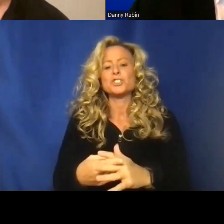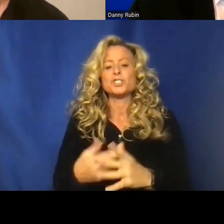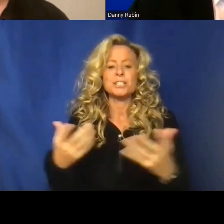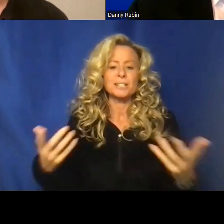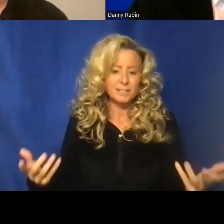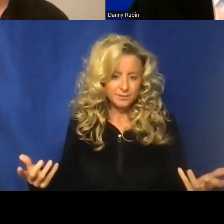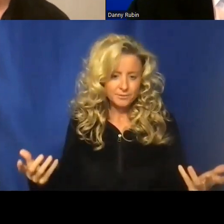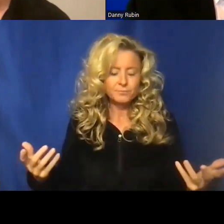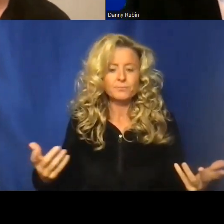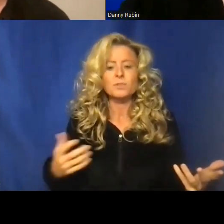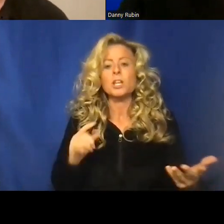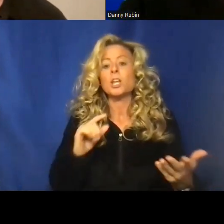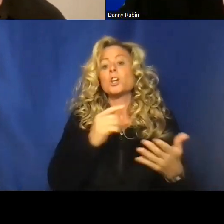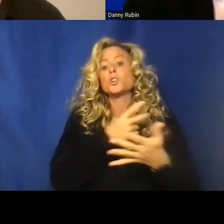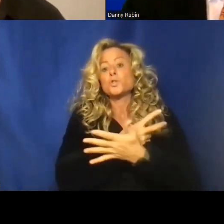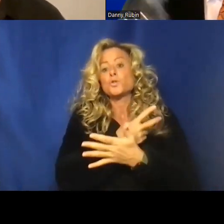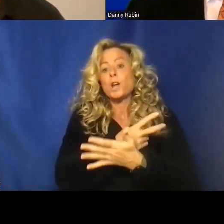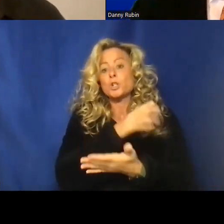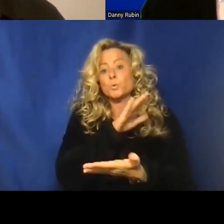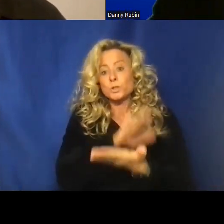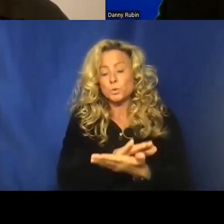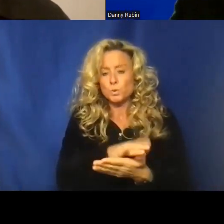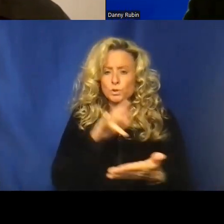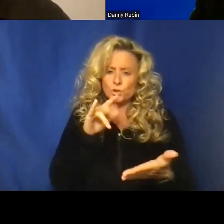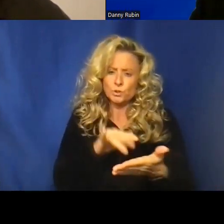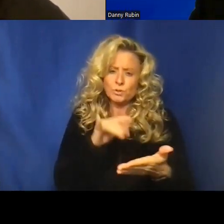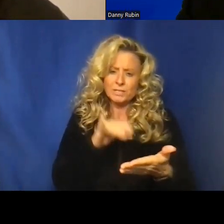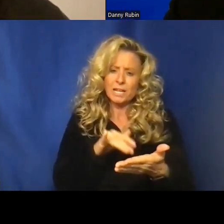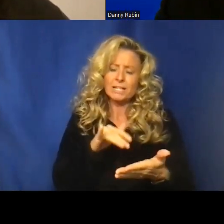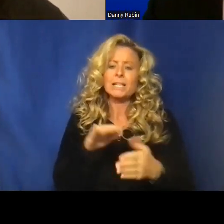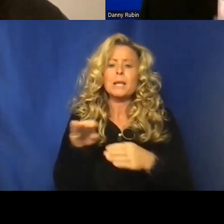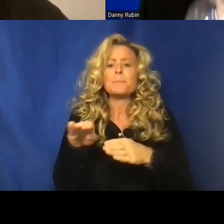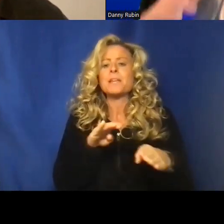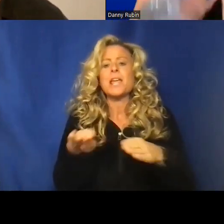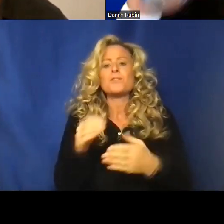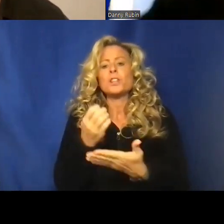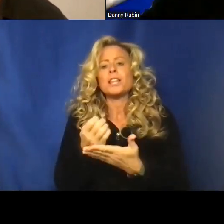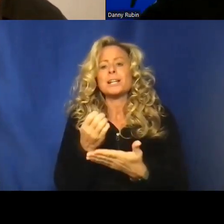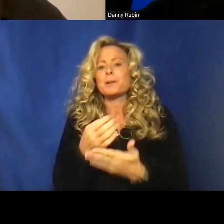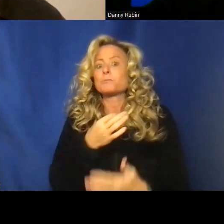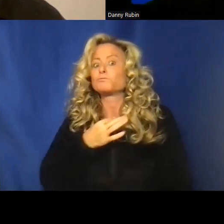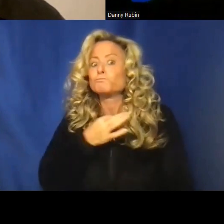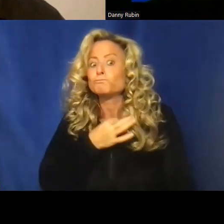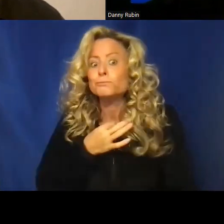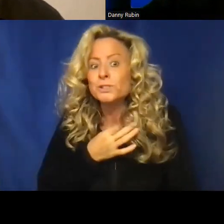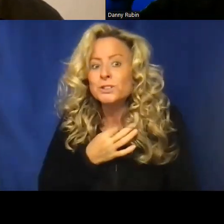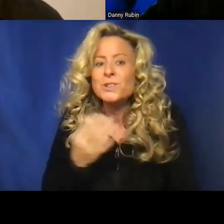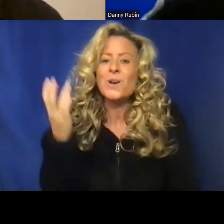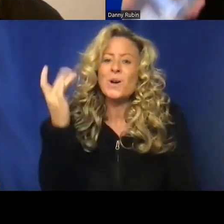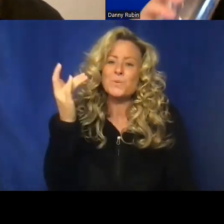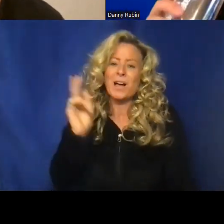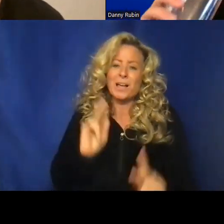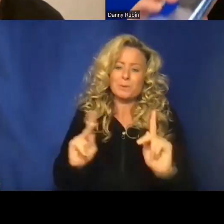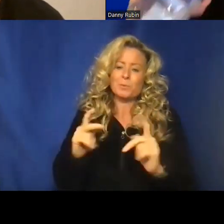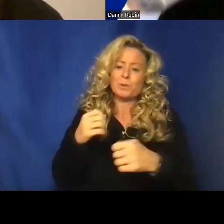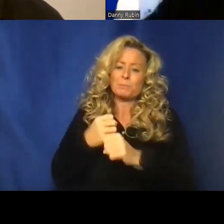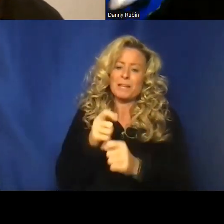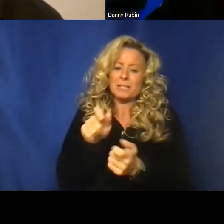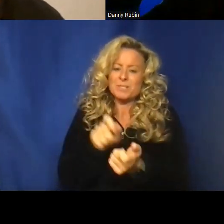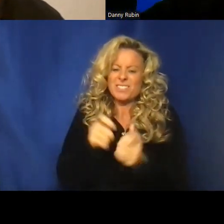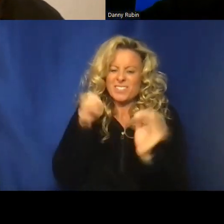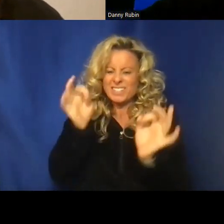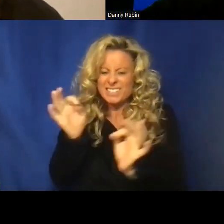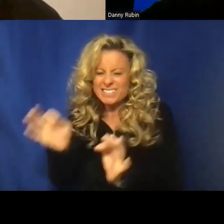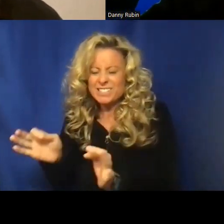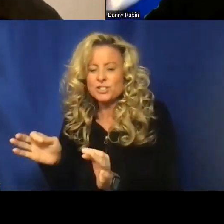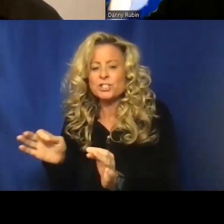I went to graduate school to study behavioral economics. I was very curious about why people made certain decisions,